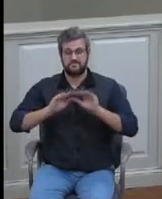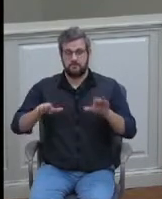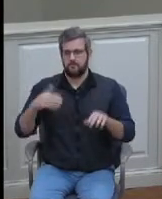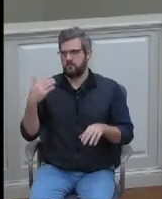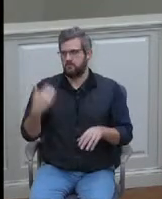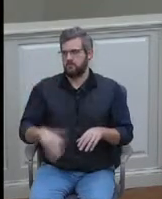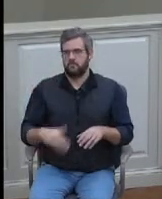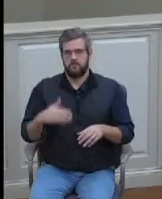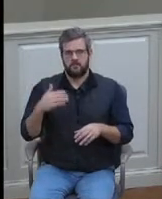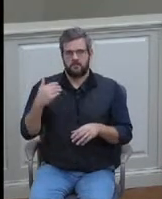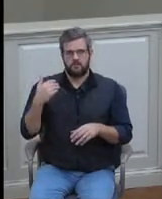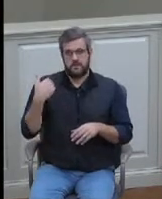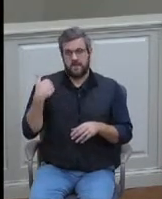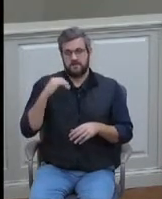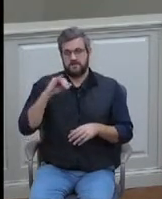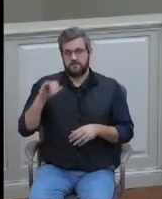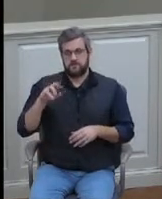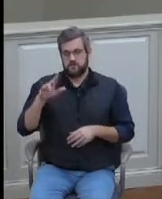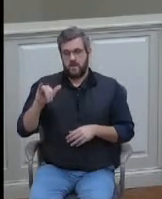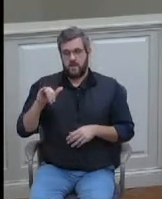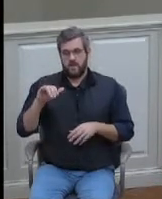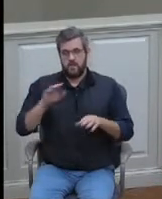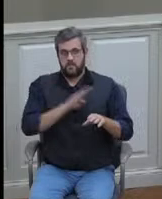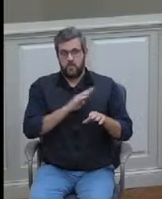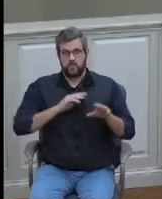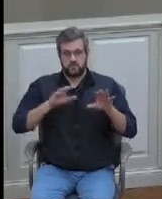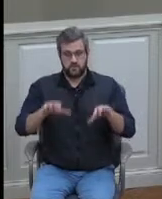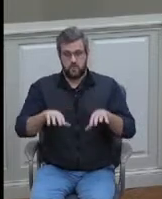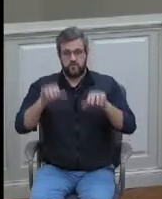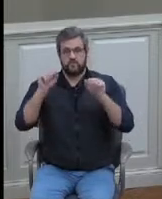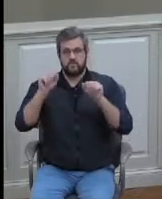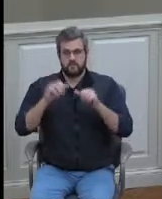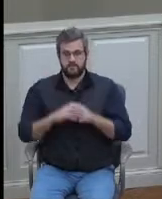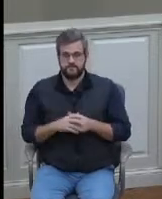board took over in July, and we have been run by the board.